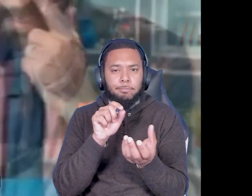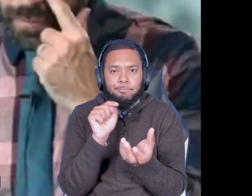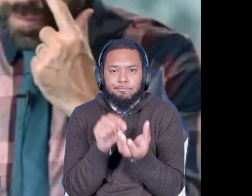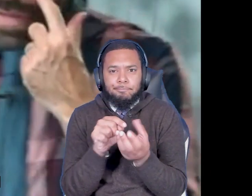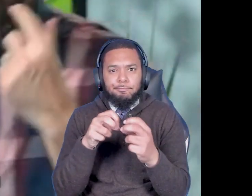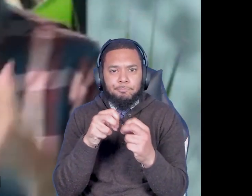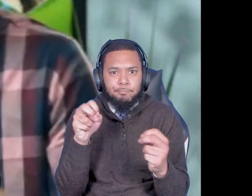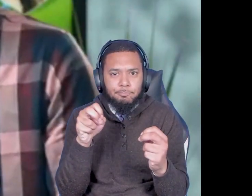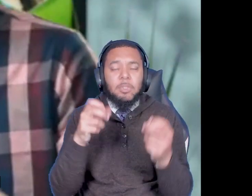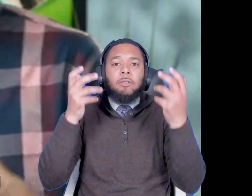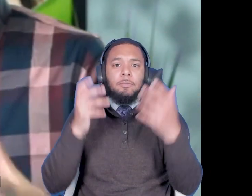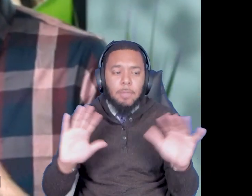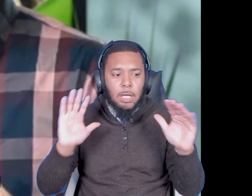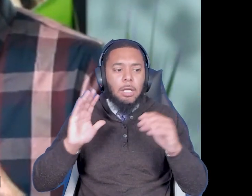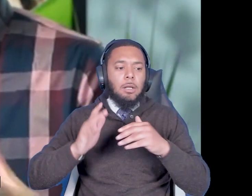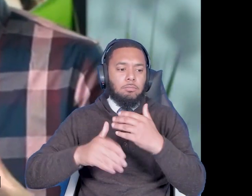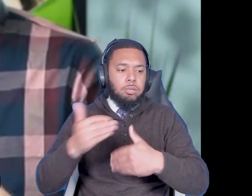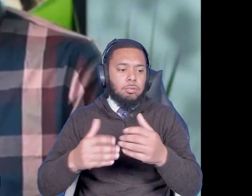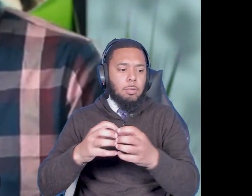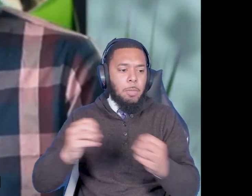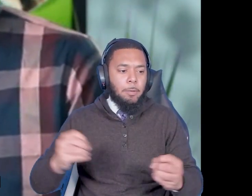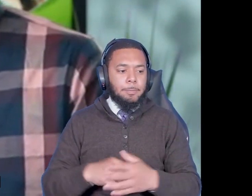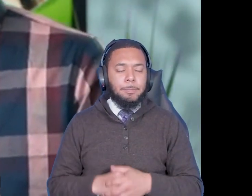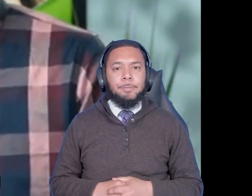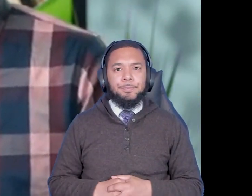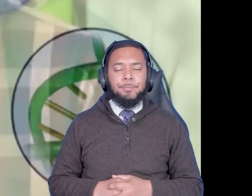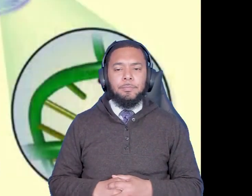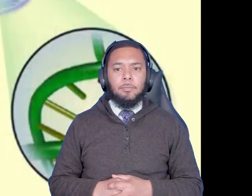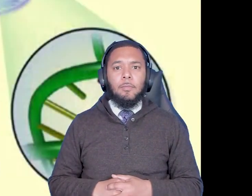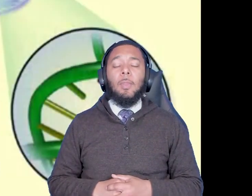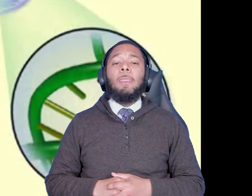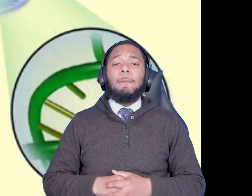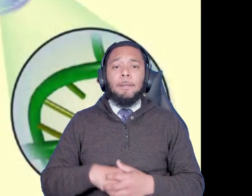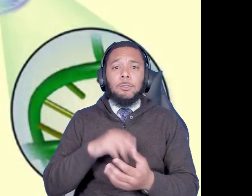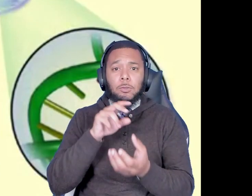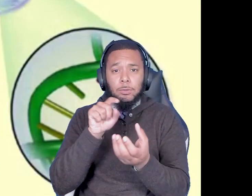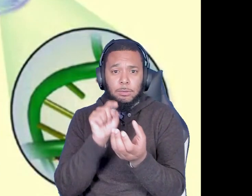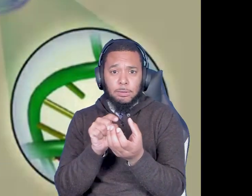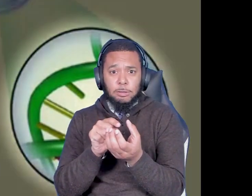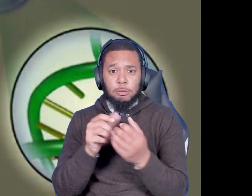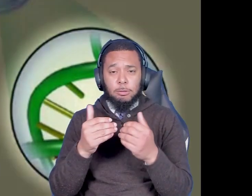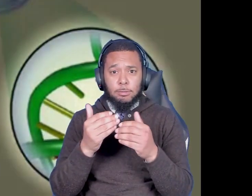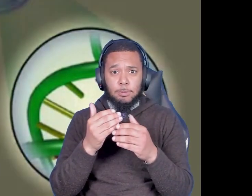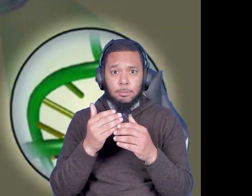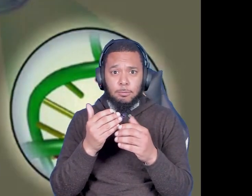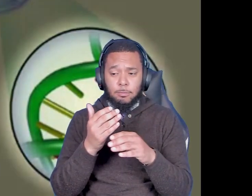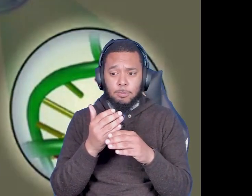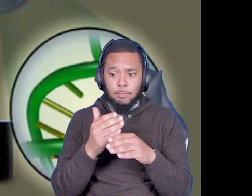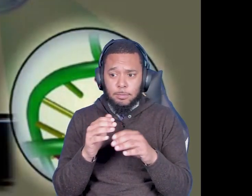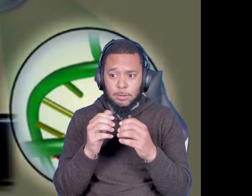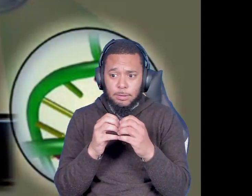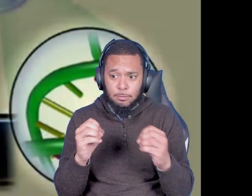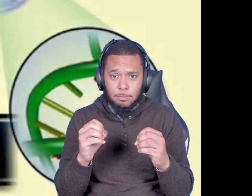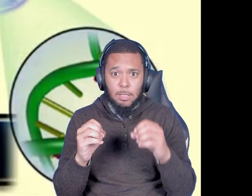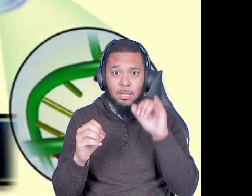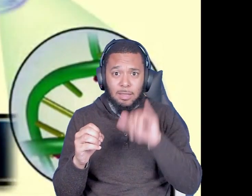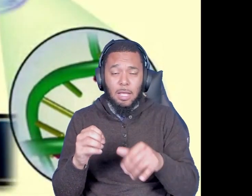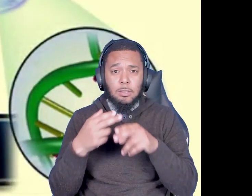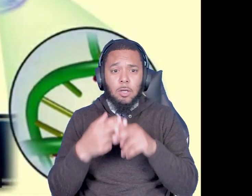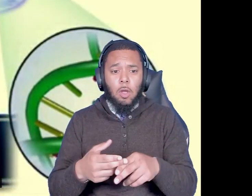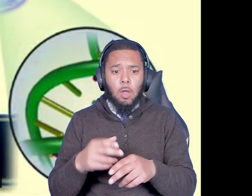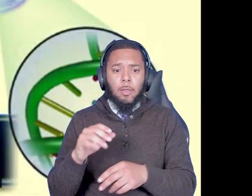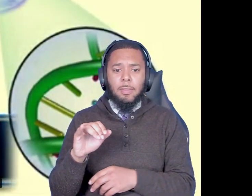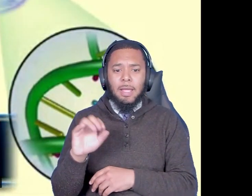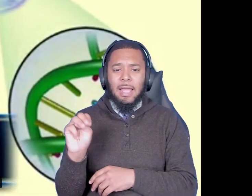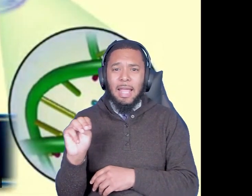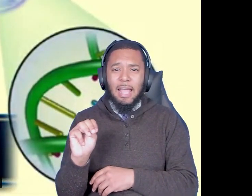cell. So when that nucleus is being divided and when that DNA is being replicated, that's referred to as the M